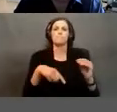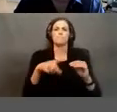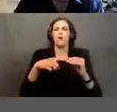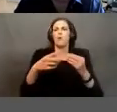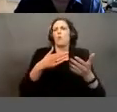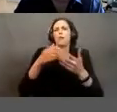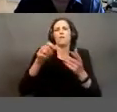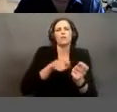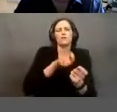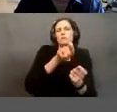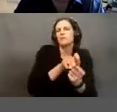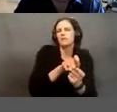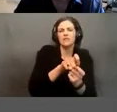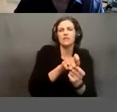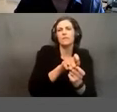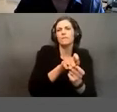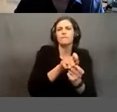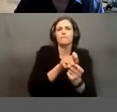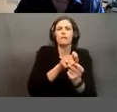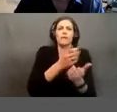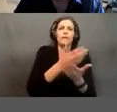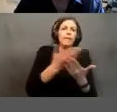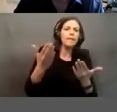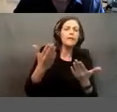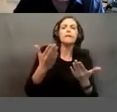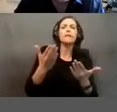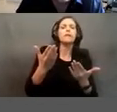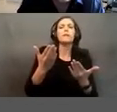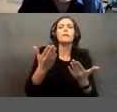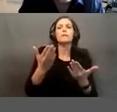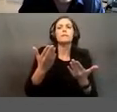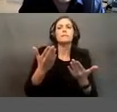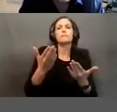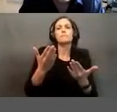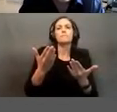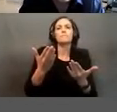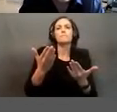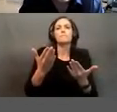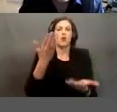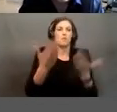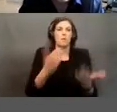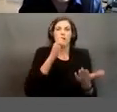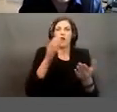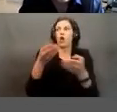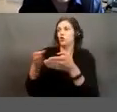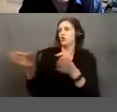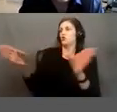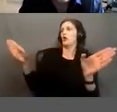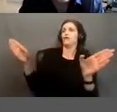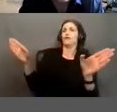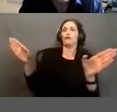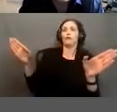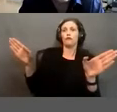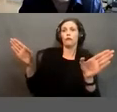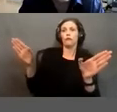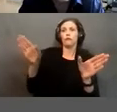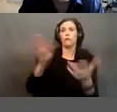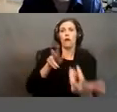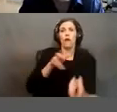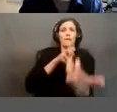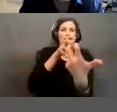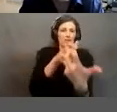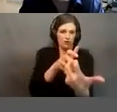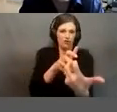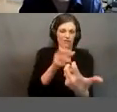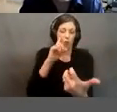provisions that are not the broad general ones that we hope we've already